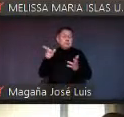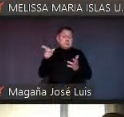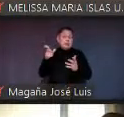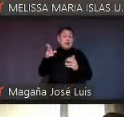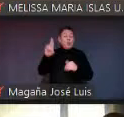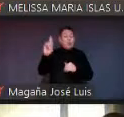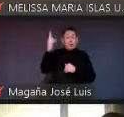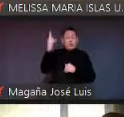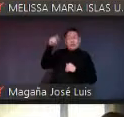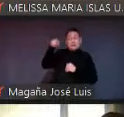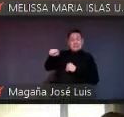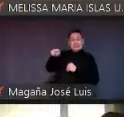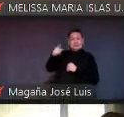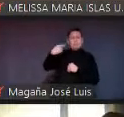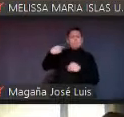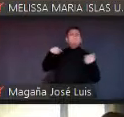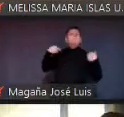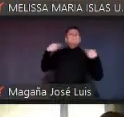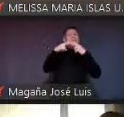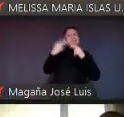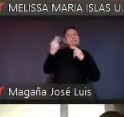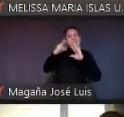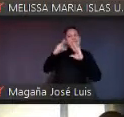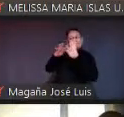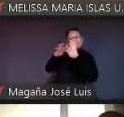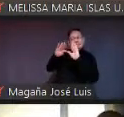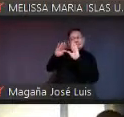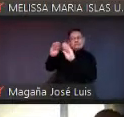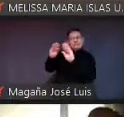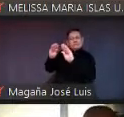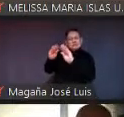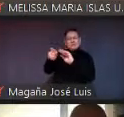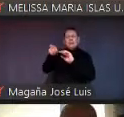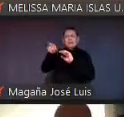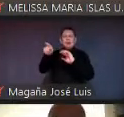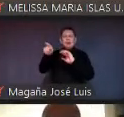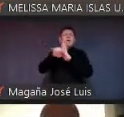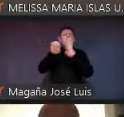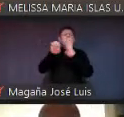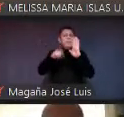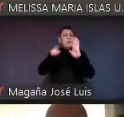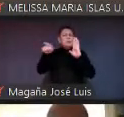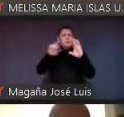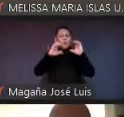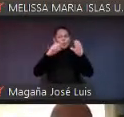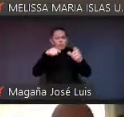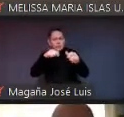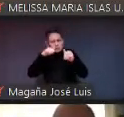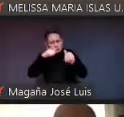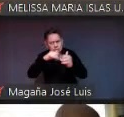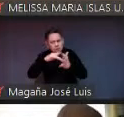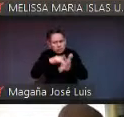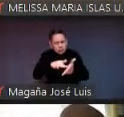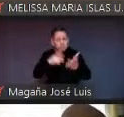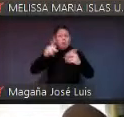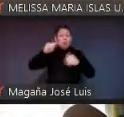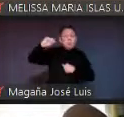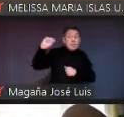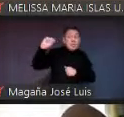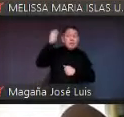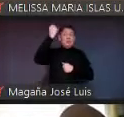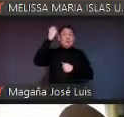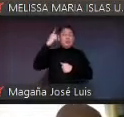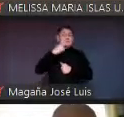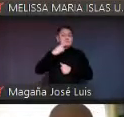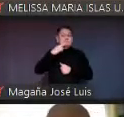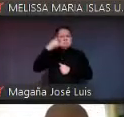fully trained in keeping up to date with digital health technologies? And more importantly, are our patients able to